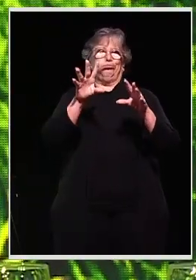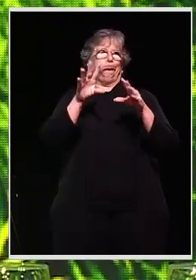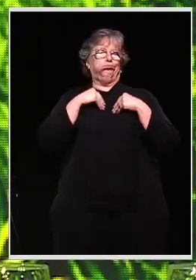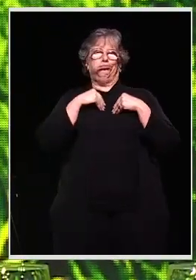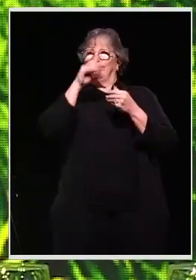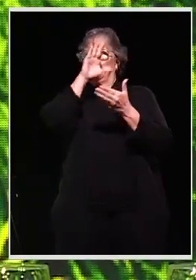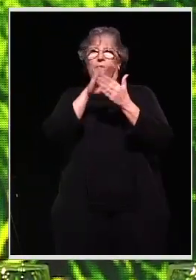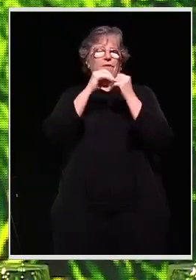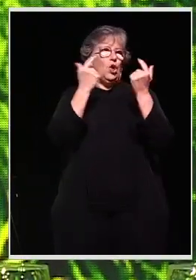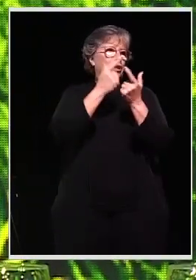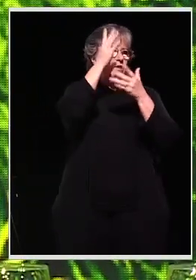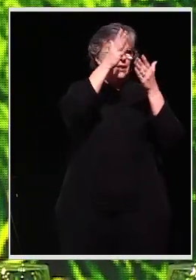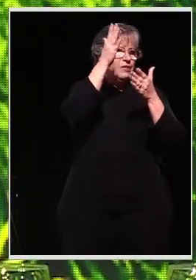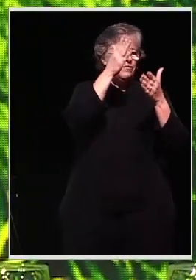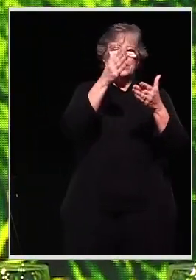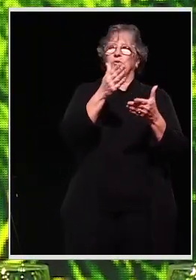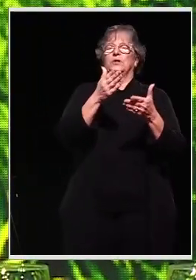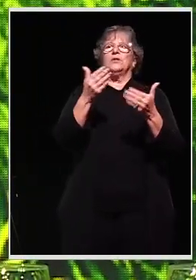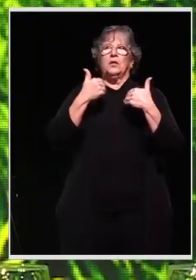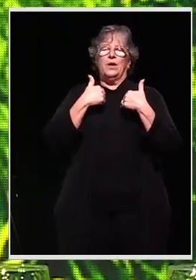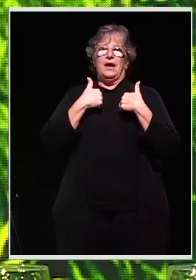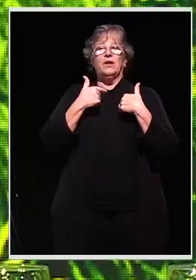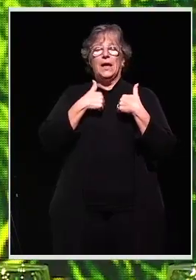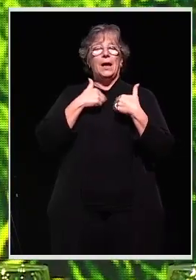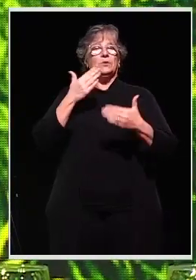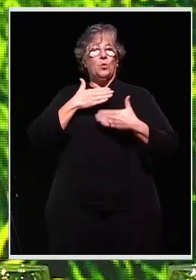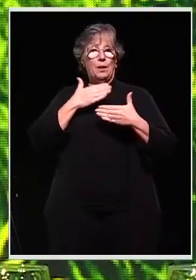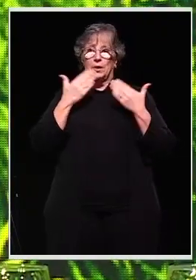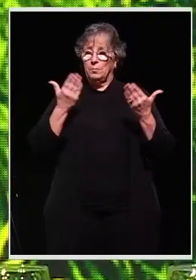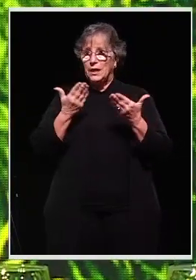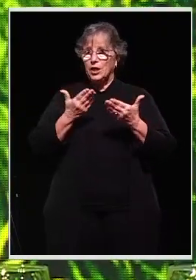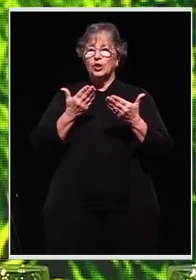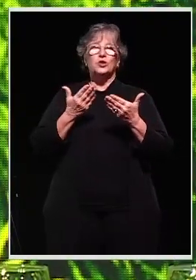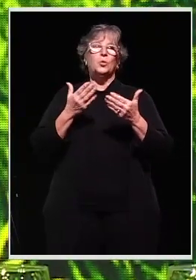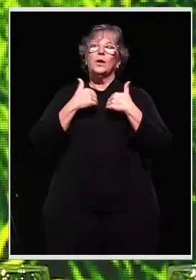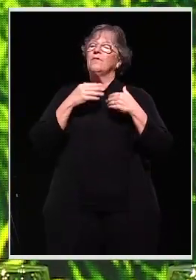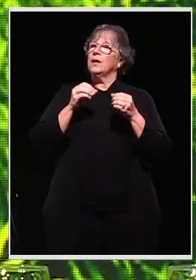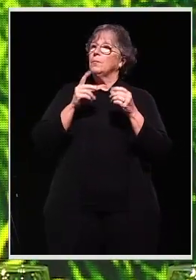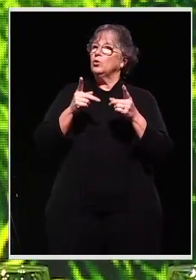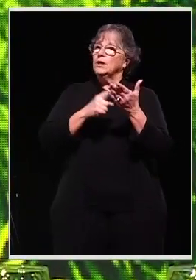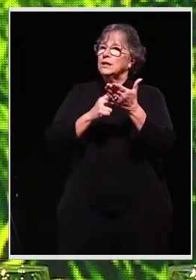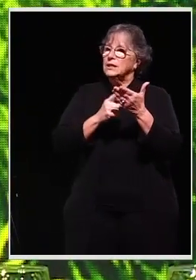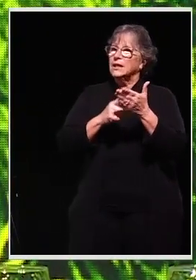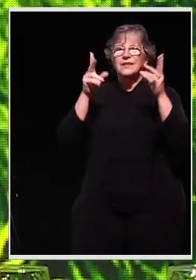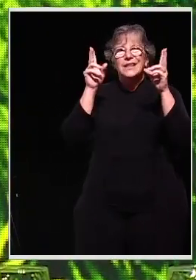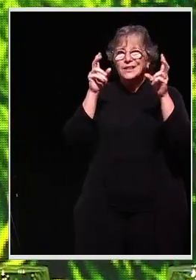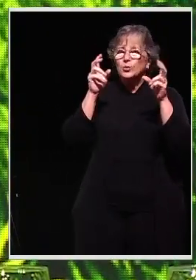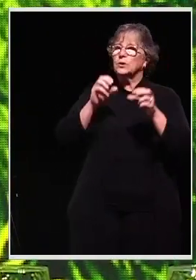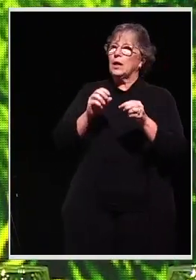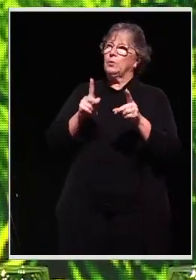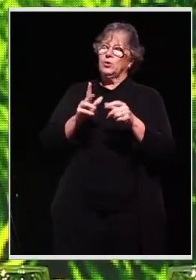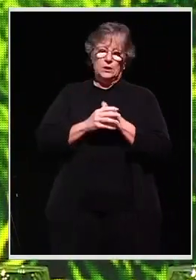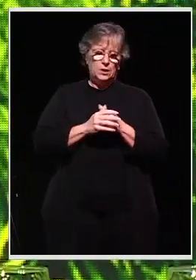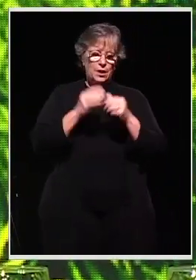think, and I'm delighted to be up here with Saharamoon to have an opportunity to talk through some of the, I think, issues and opportunities. But I guess